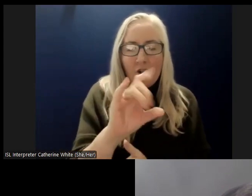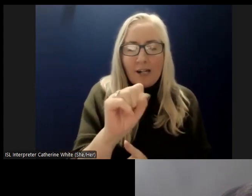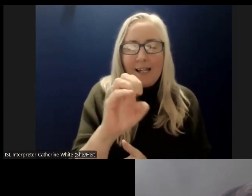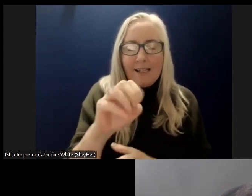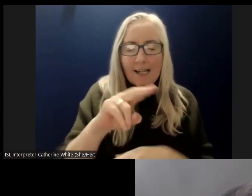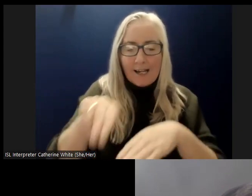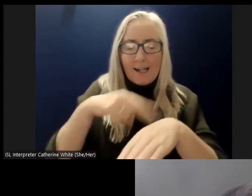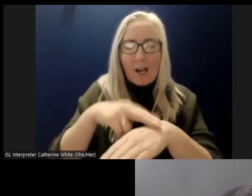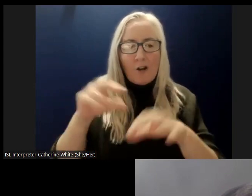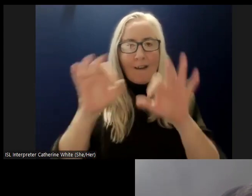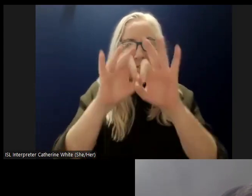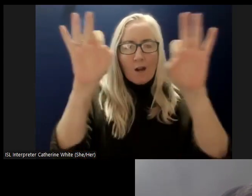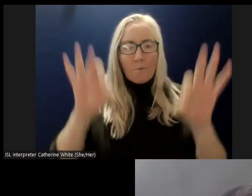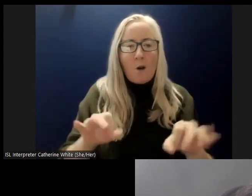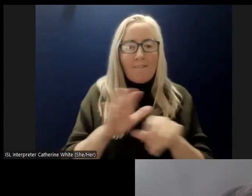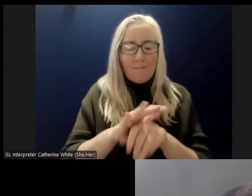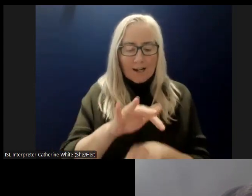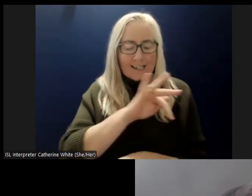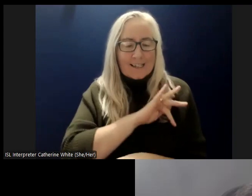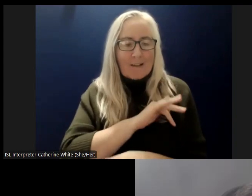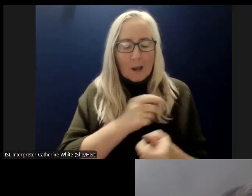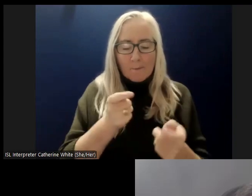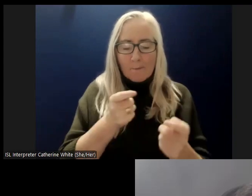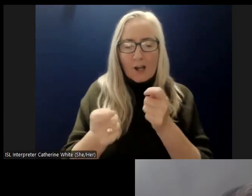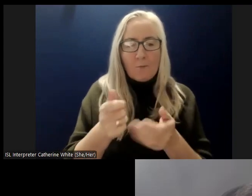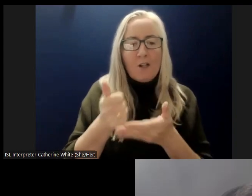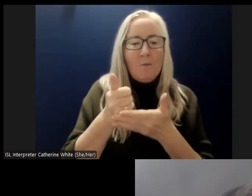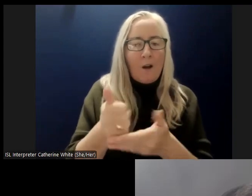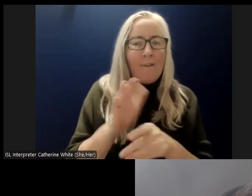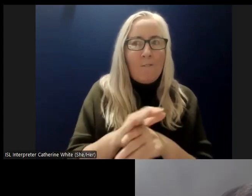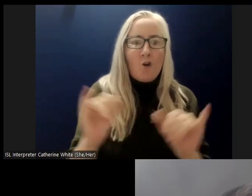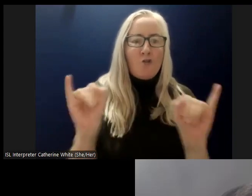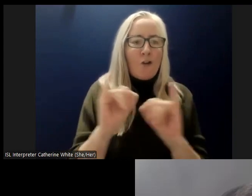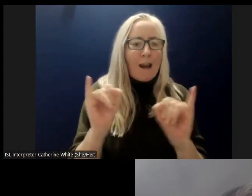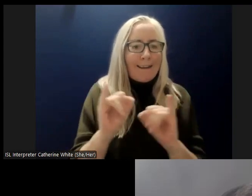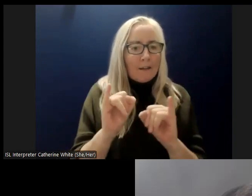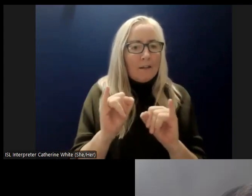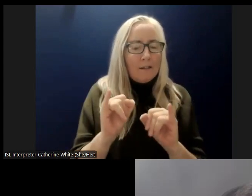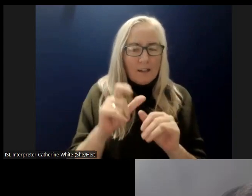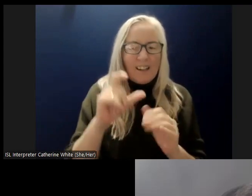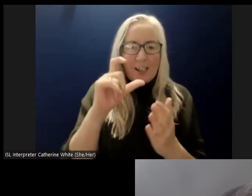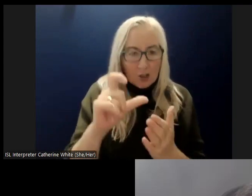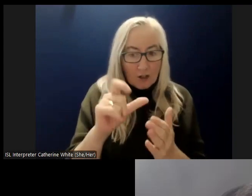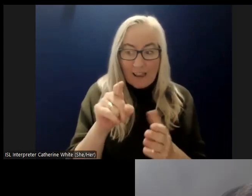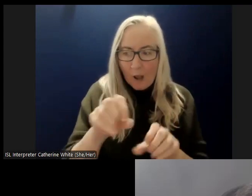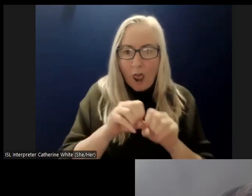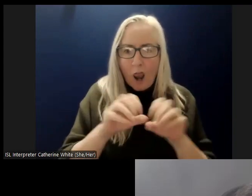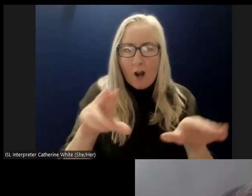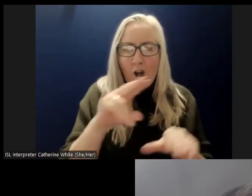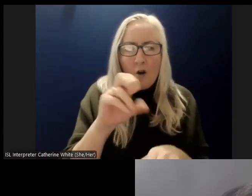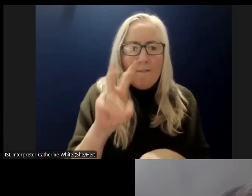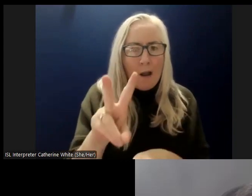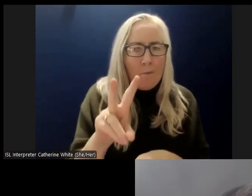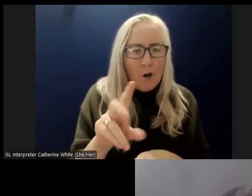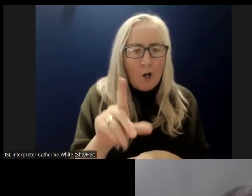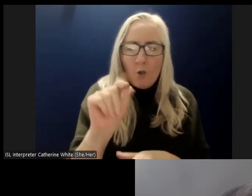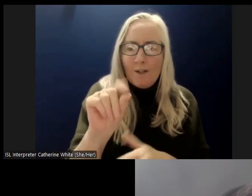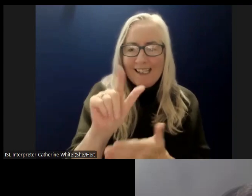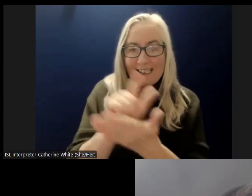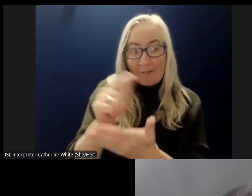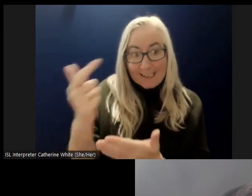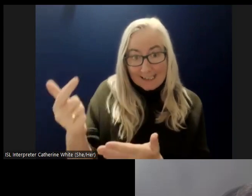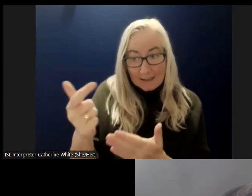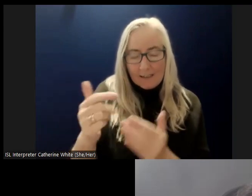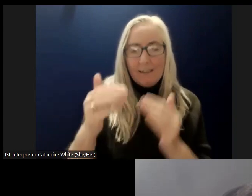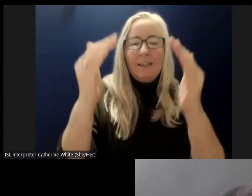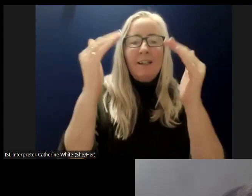National Framework for Self-Management Support for Chronic Conditions, which was launched in November 2017. And